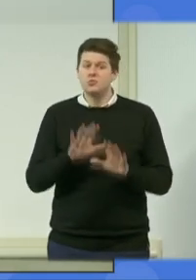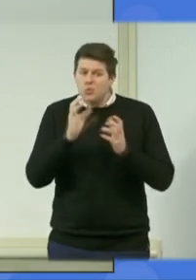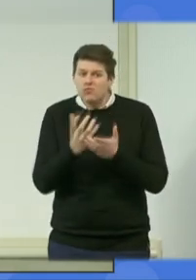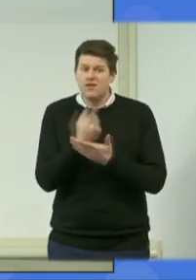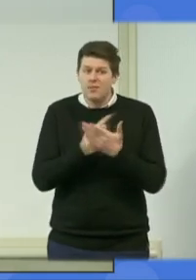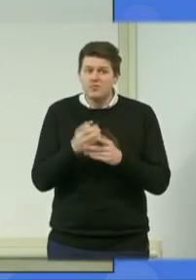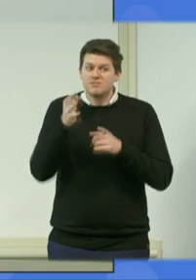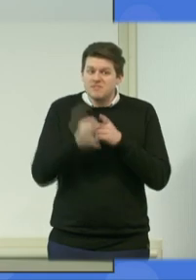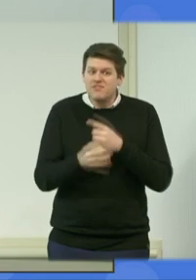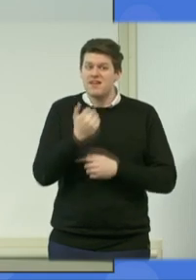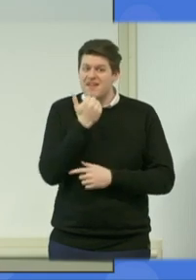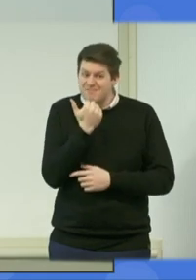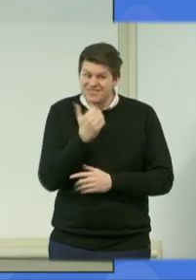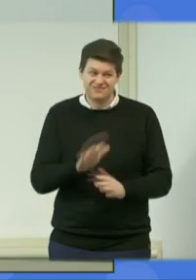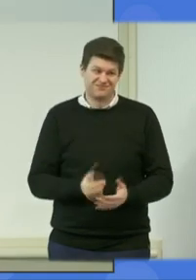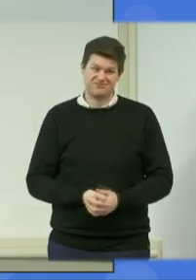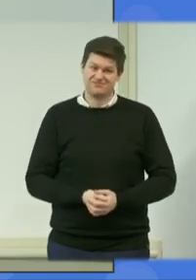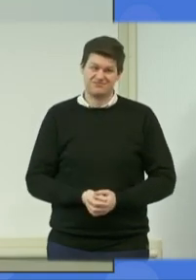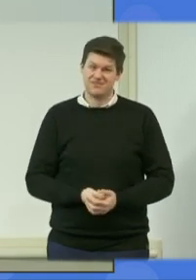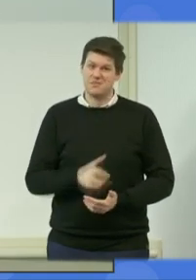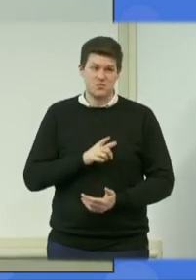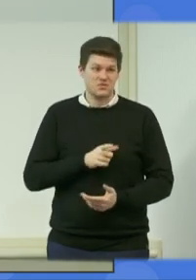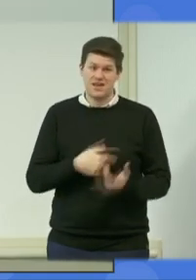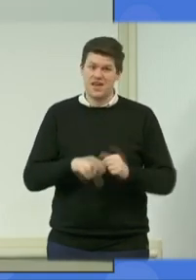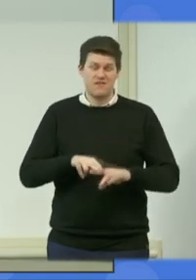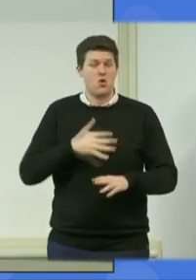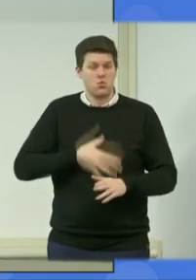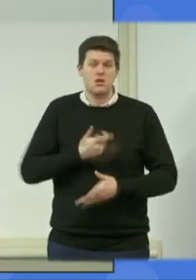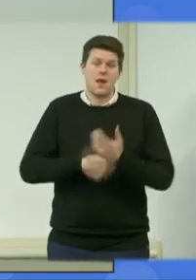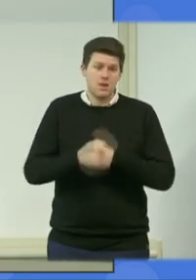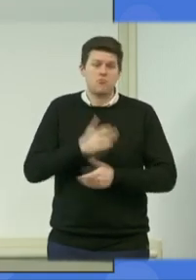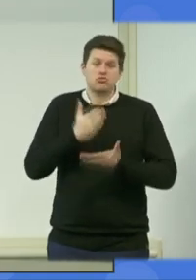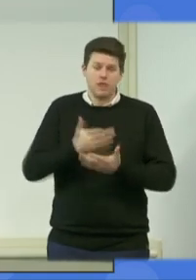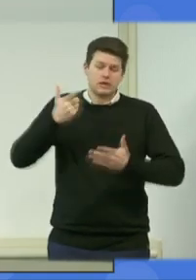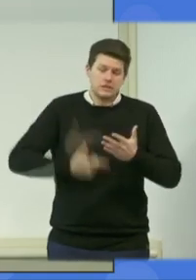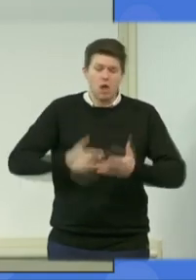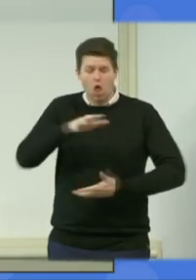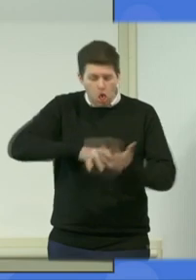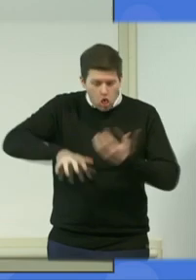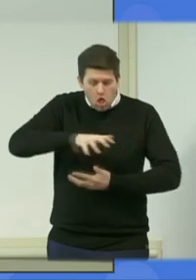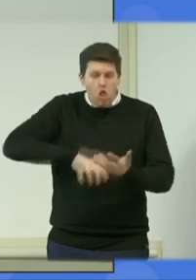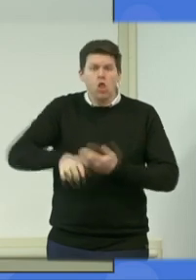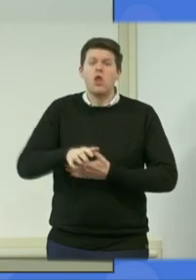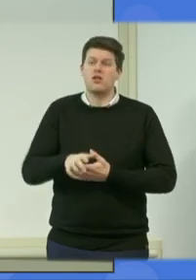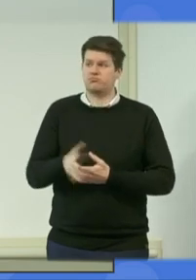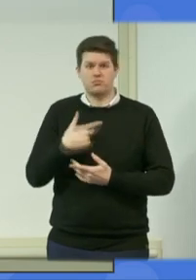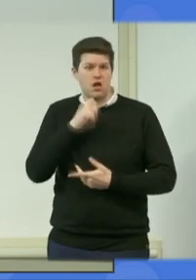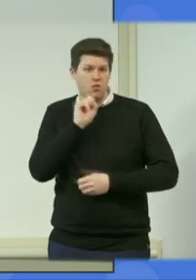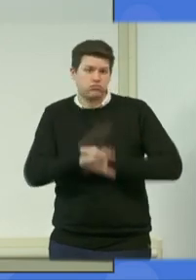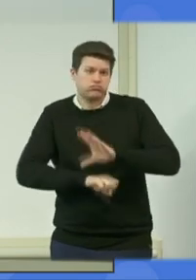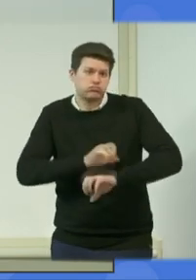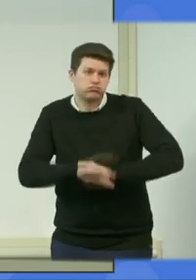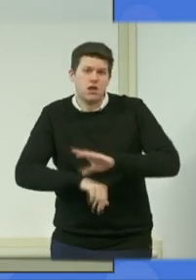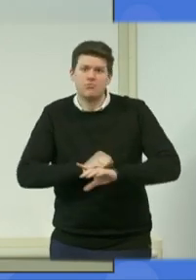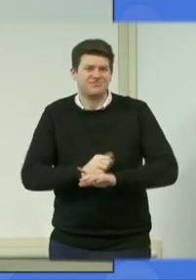is, if you want to get into it, monumentally complicated, and there are loads of different ways you can cut the numbers and report stuff. So what I've tried to do